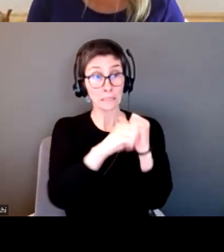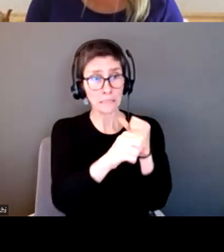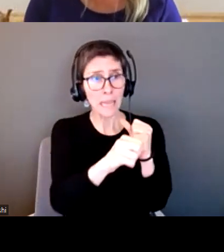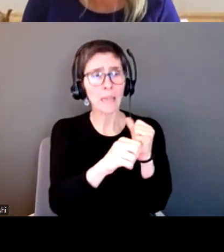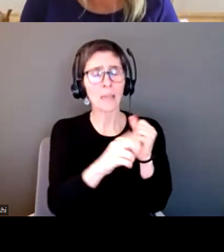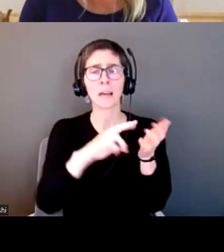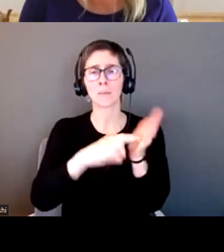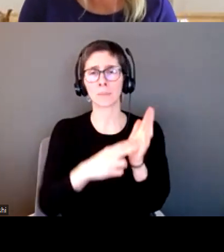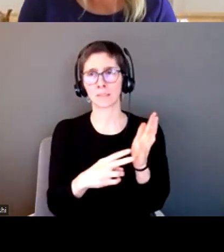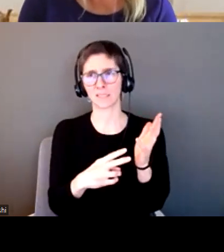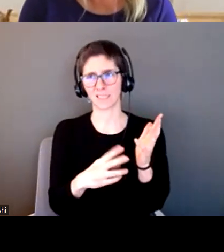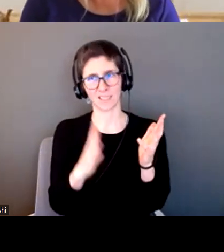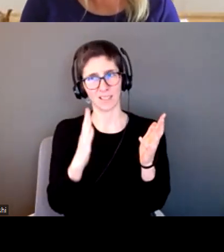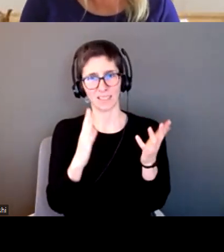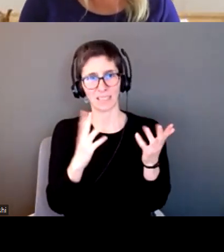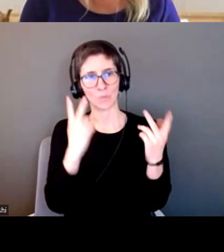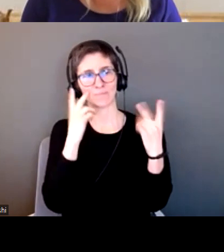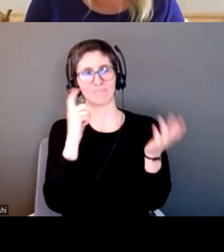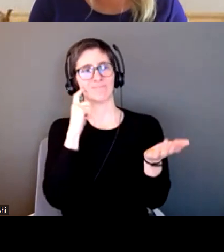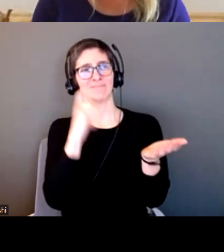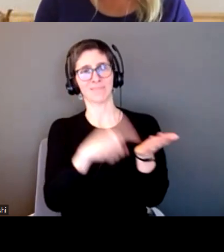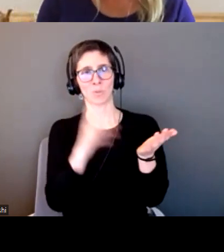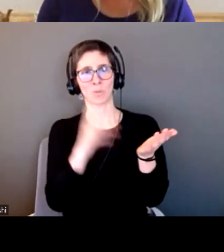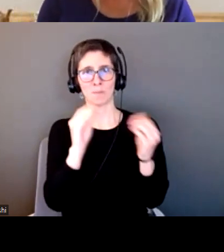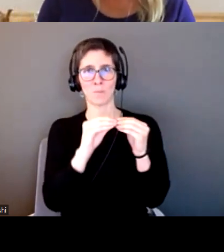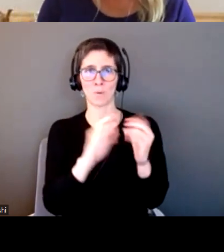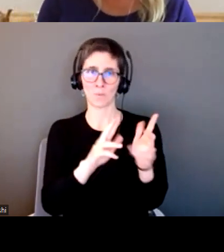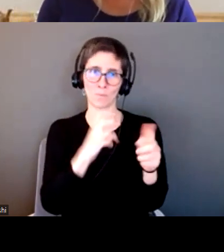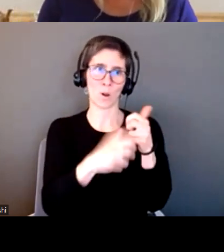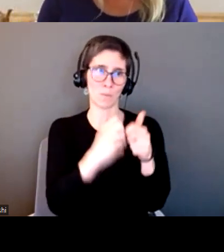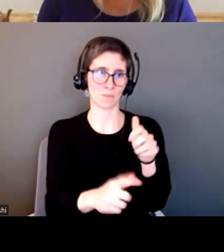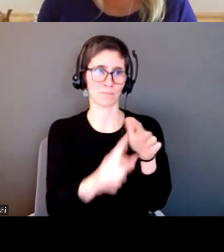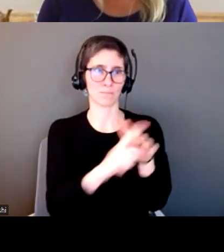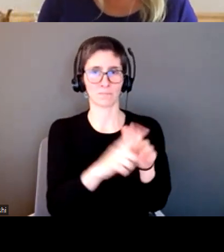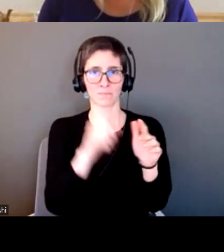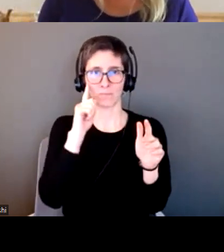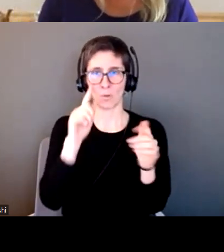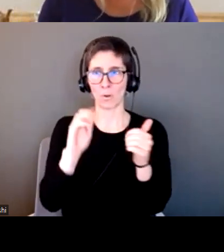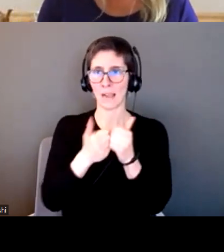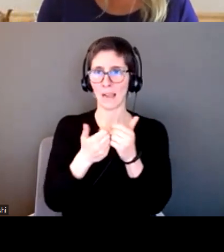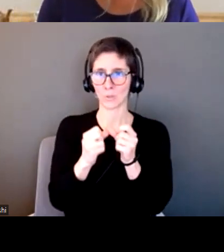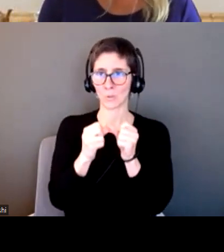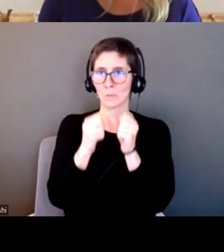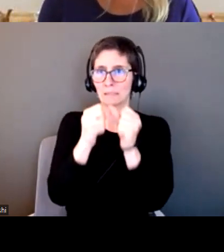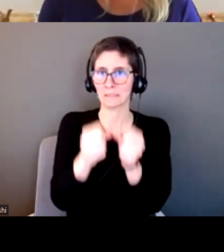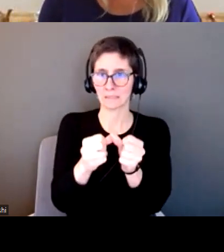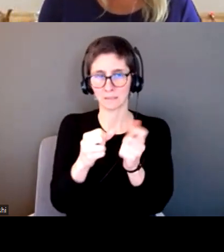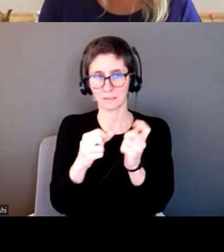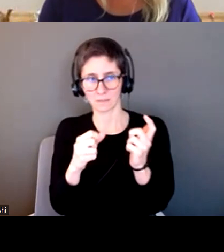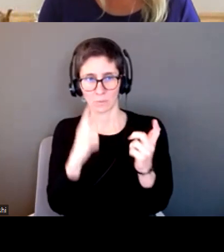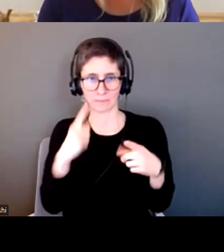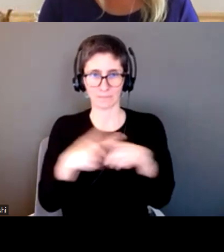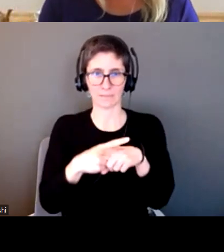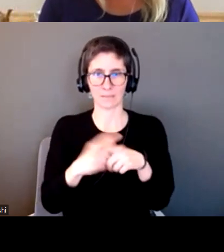going to leave, unfortunately, and we're going to be left holding a lease that can get really quite mucky. Of course,